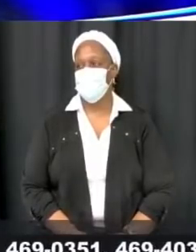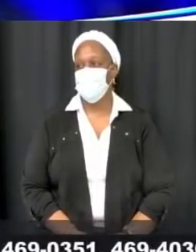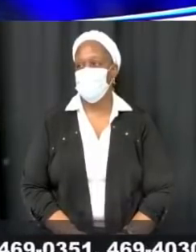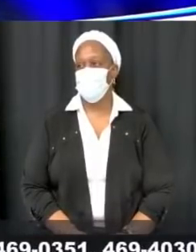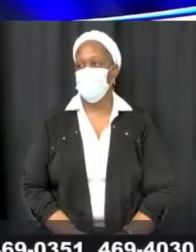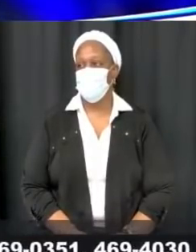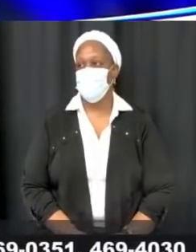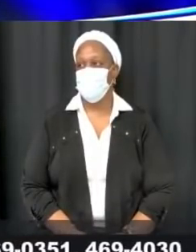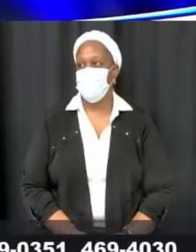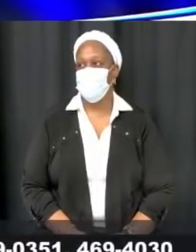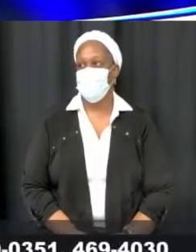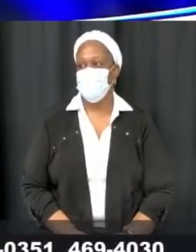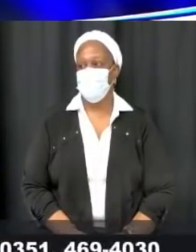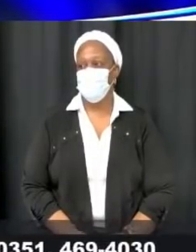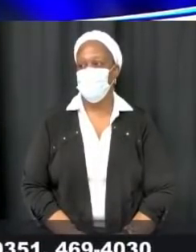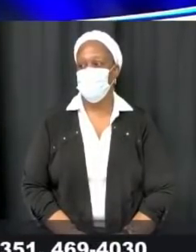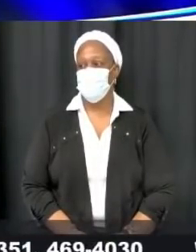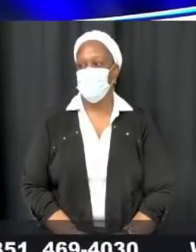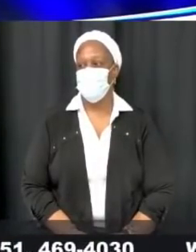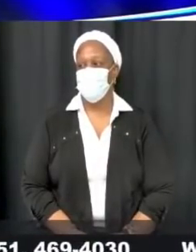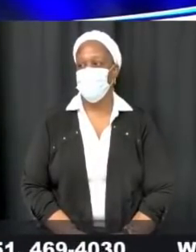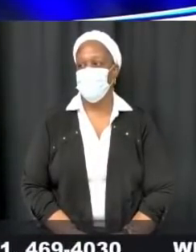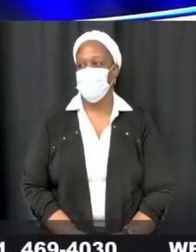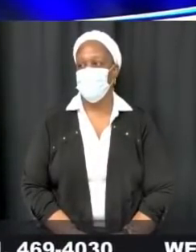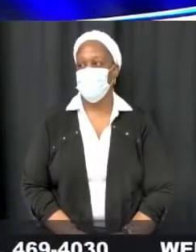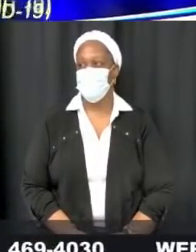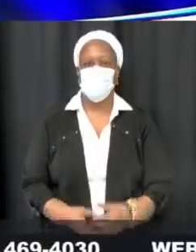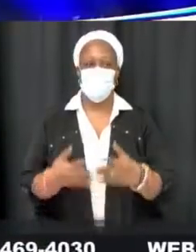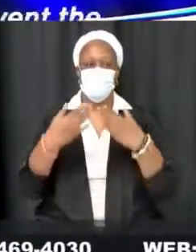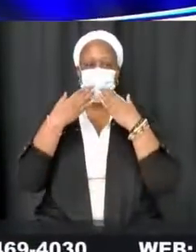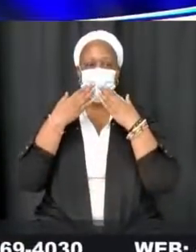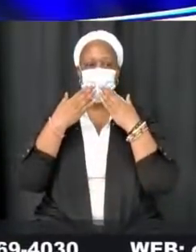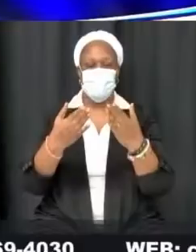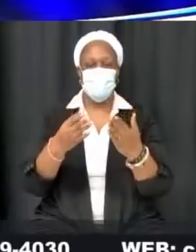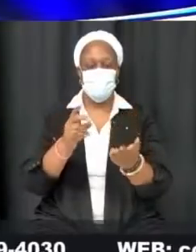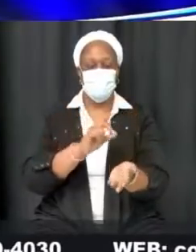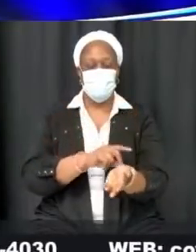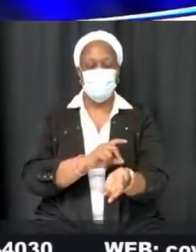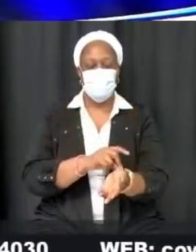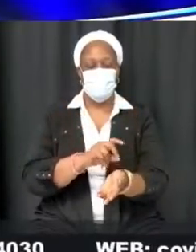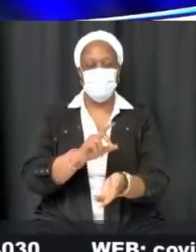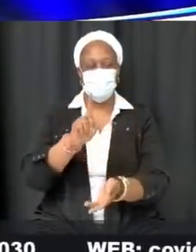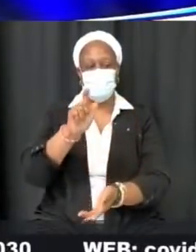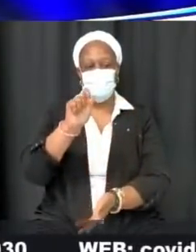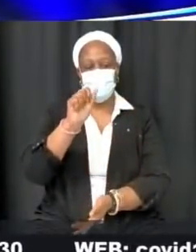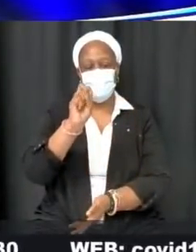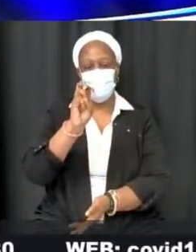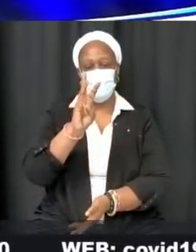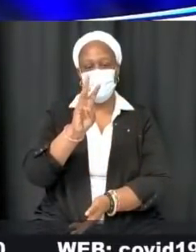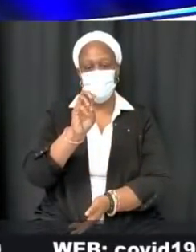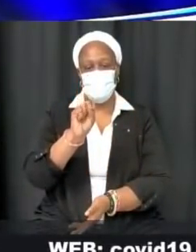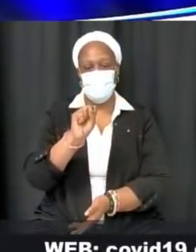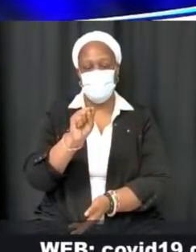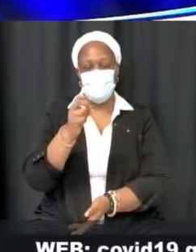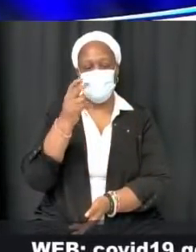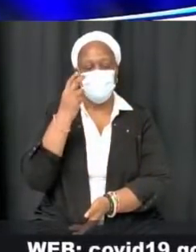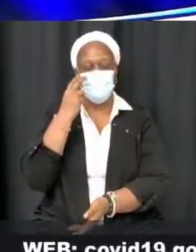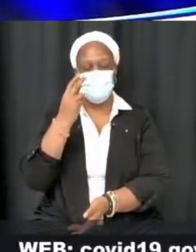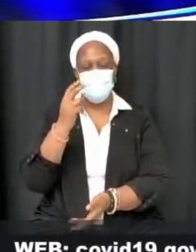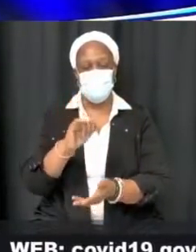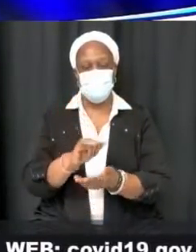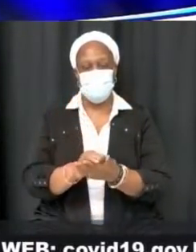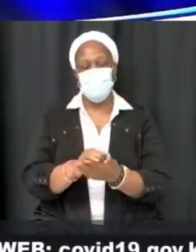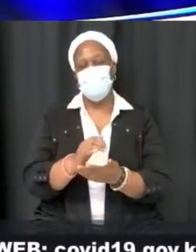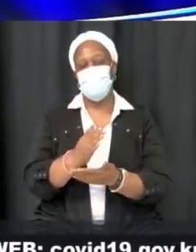Thank you very much, Dr. Hazel Laws, our Chief Medical Officer. I now invite to the podium to bring remarks